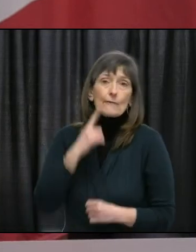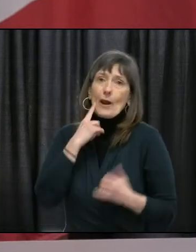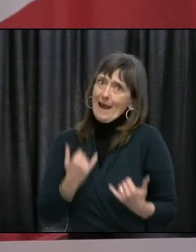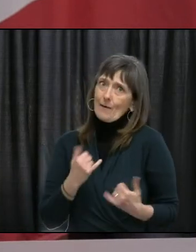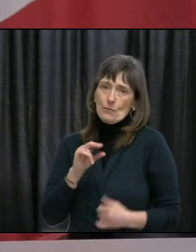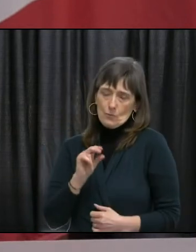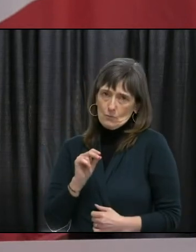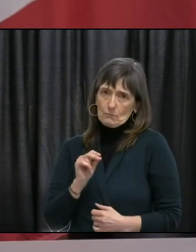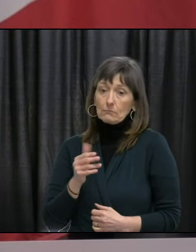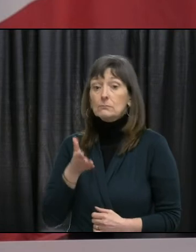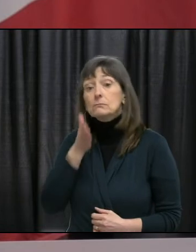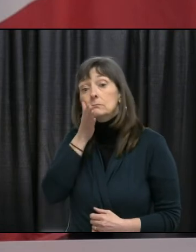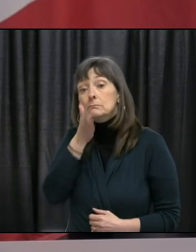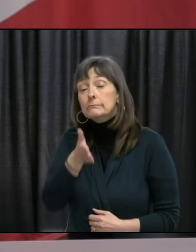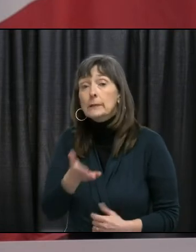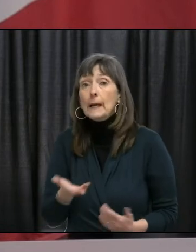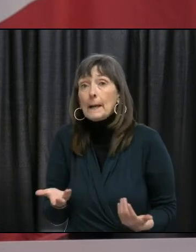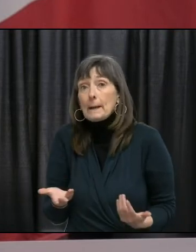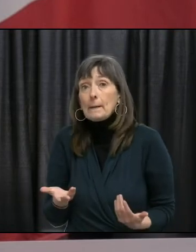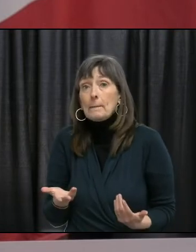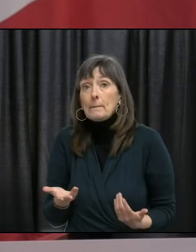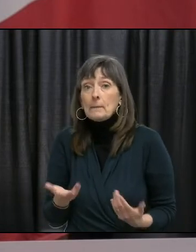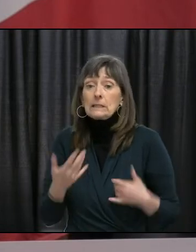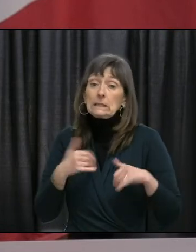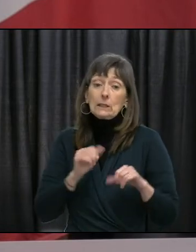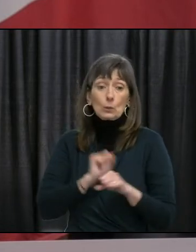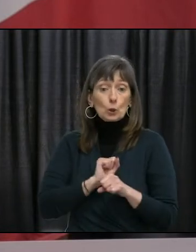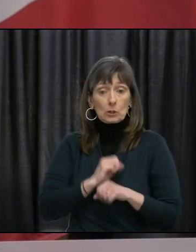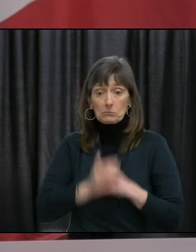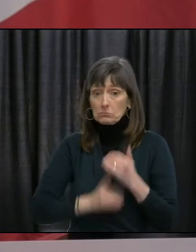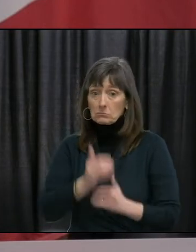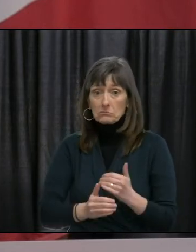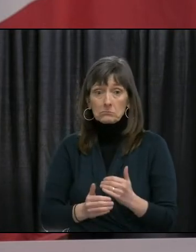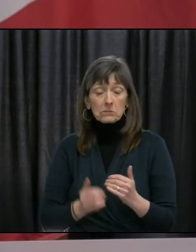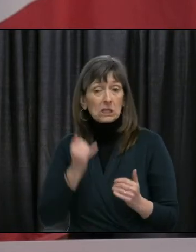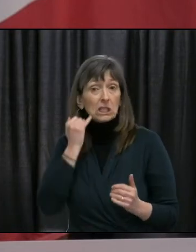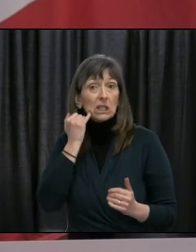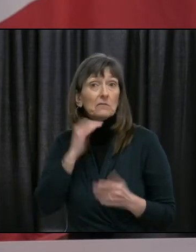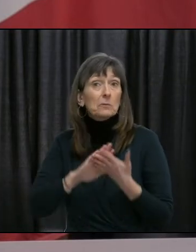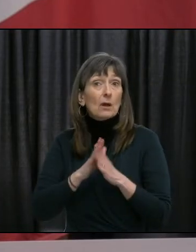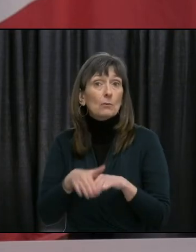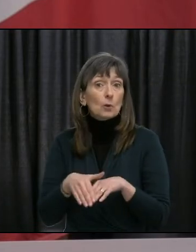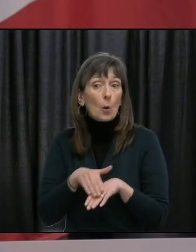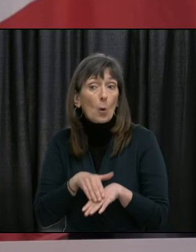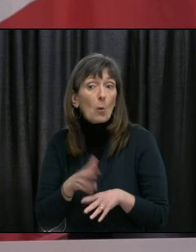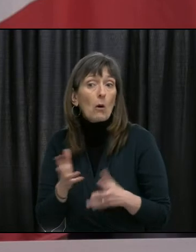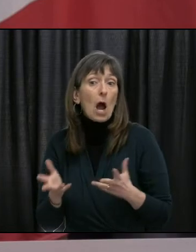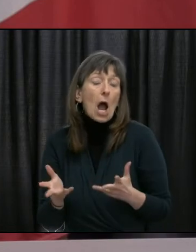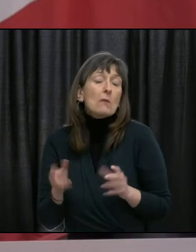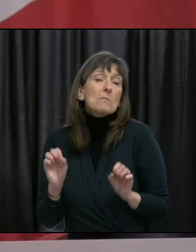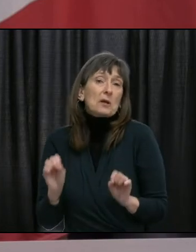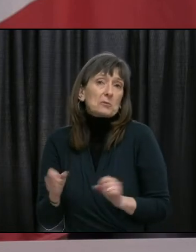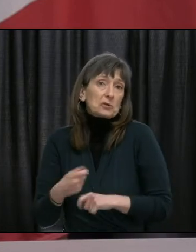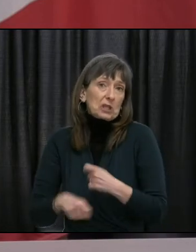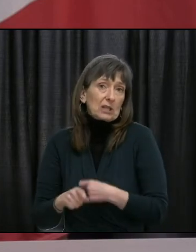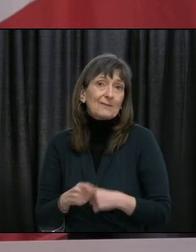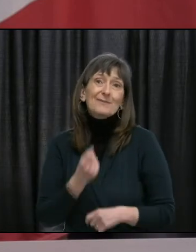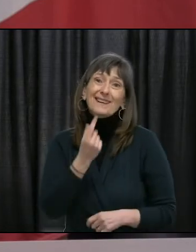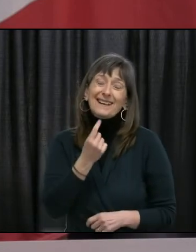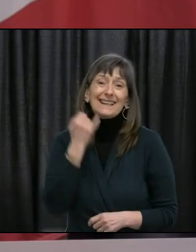But at this point in time, we value their work, and we must keep in mind too that anything that would come from a program like